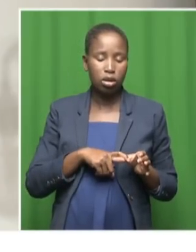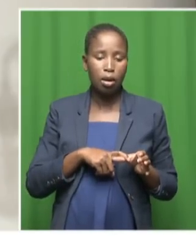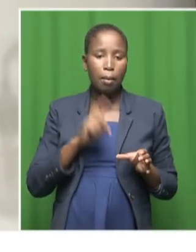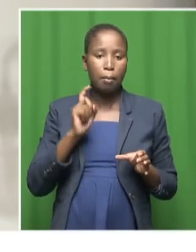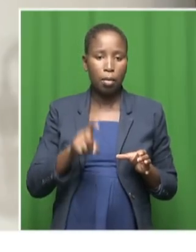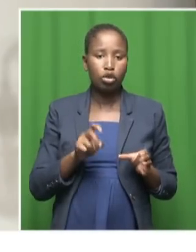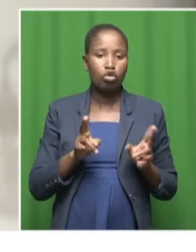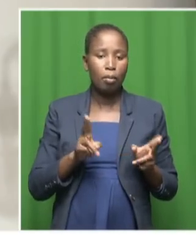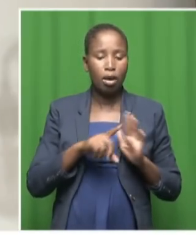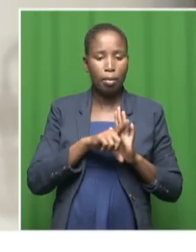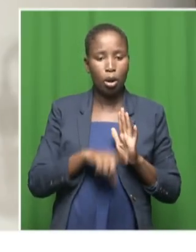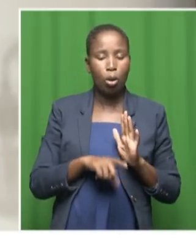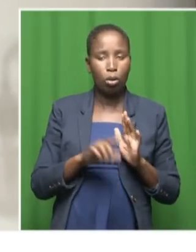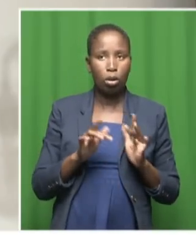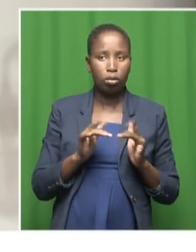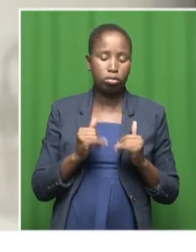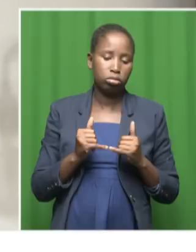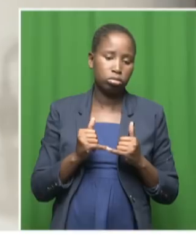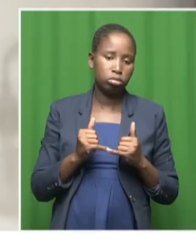we